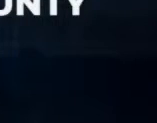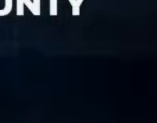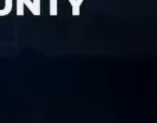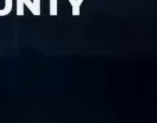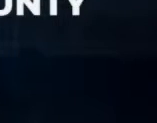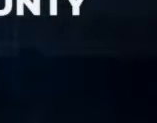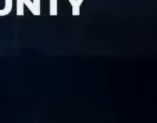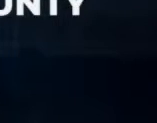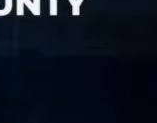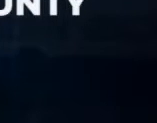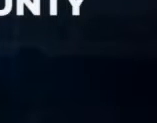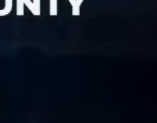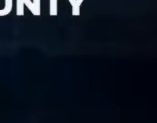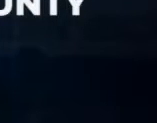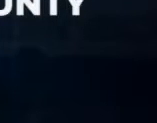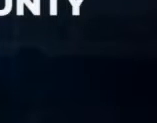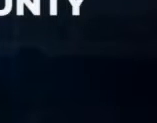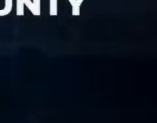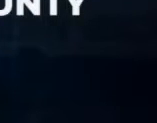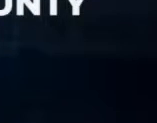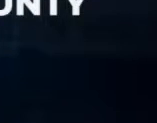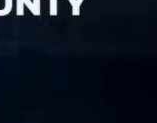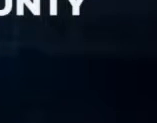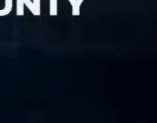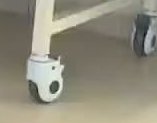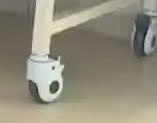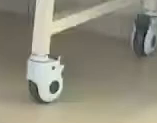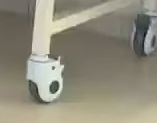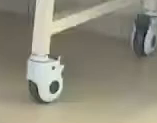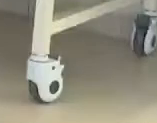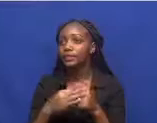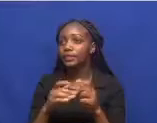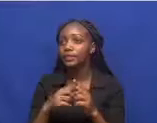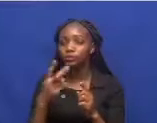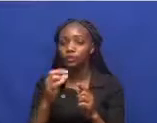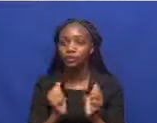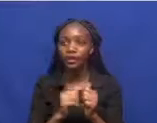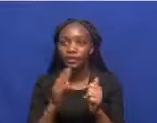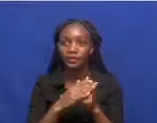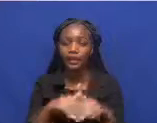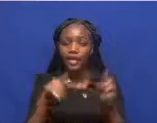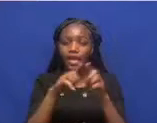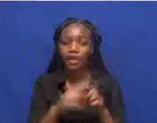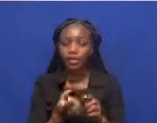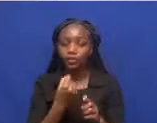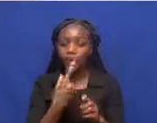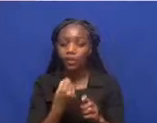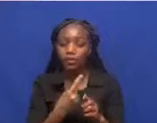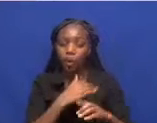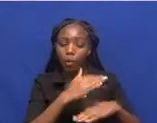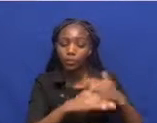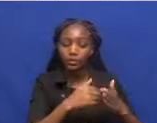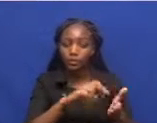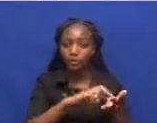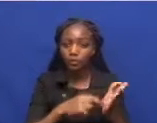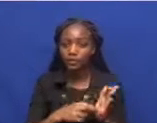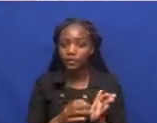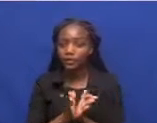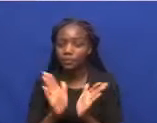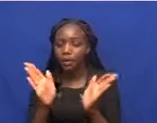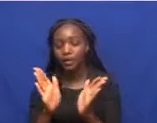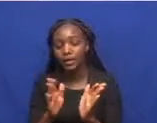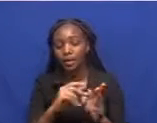year in the financial year 2018-2019 under the medical equipment scheme project public procurement